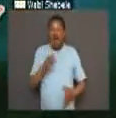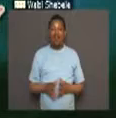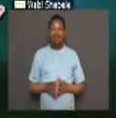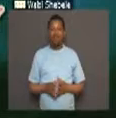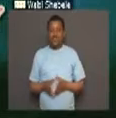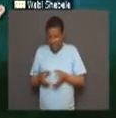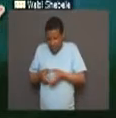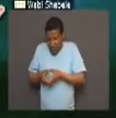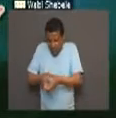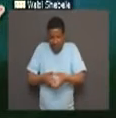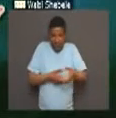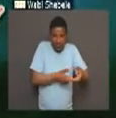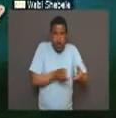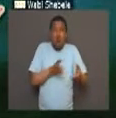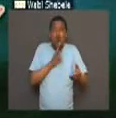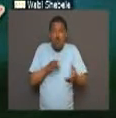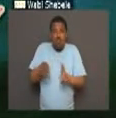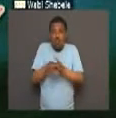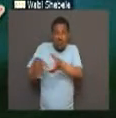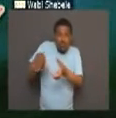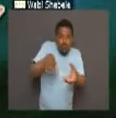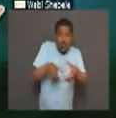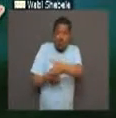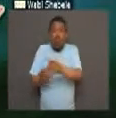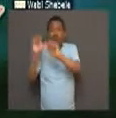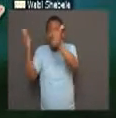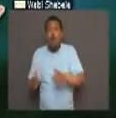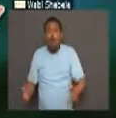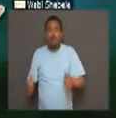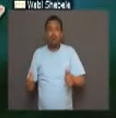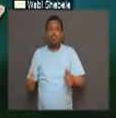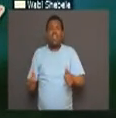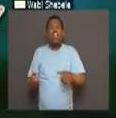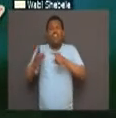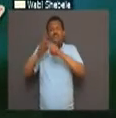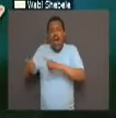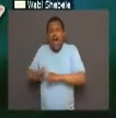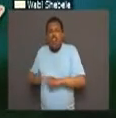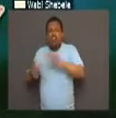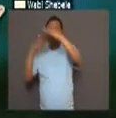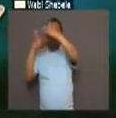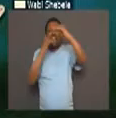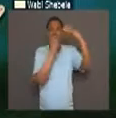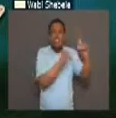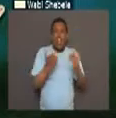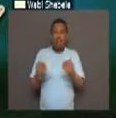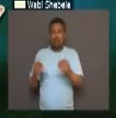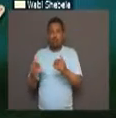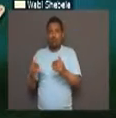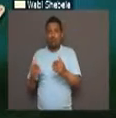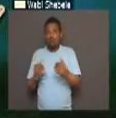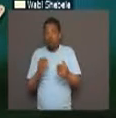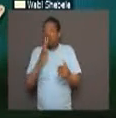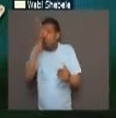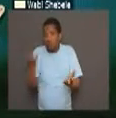Ethiopia's drainage patterns were formed from various structural events